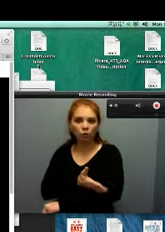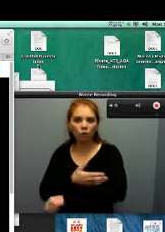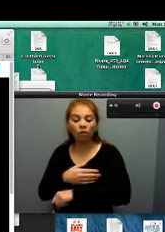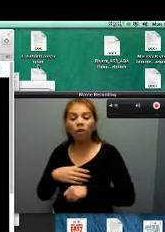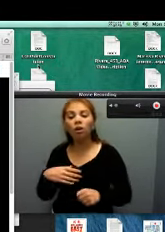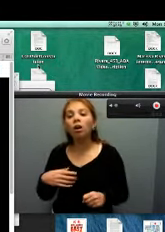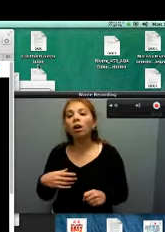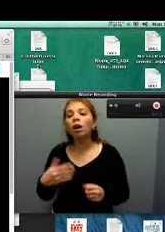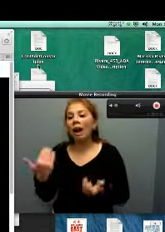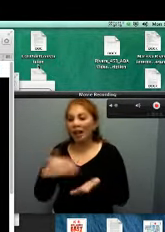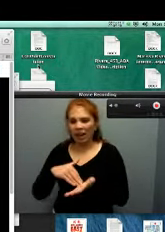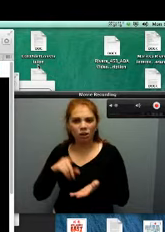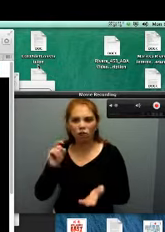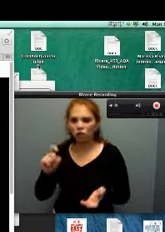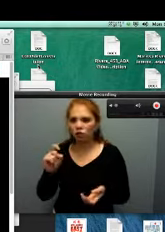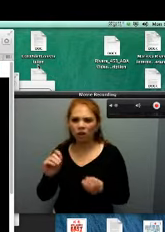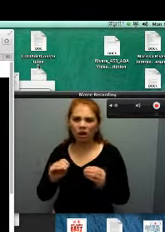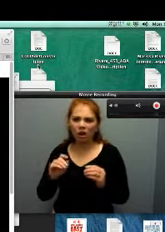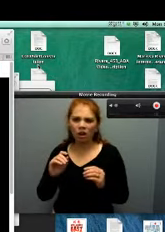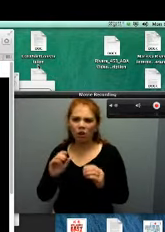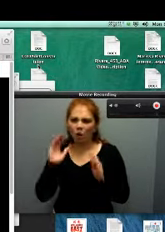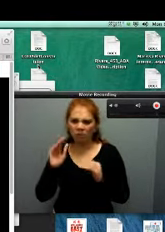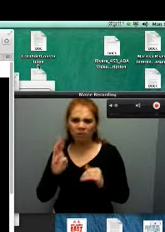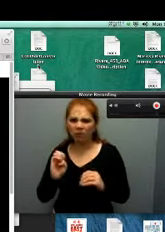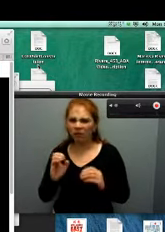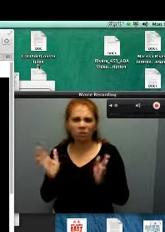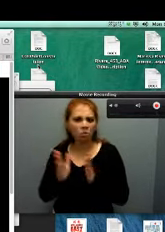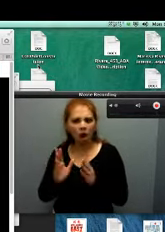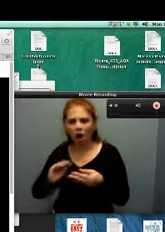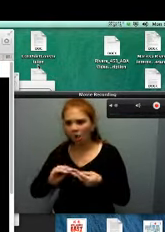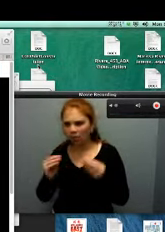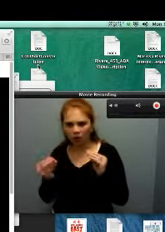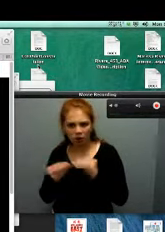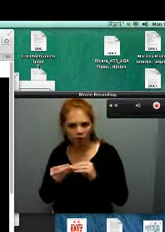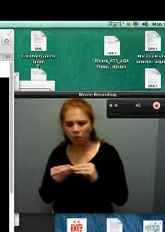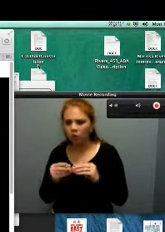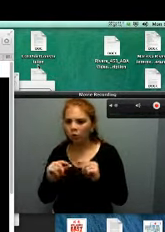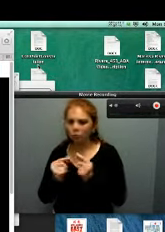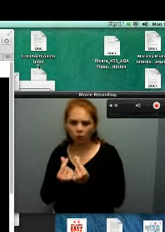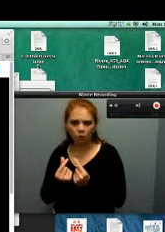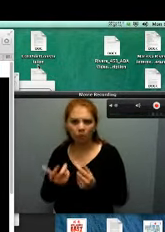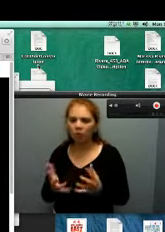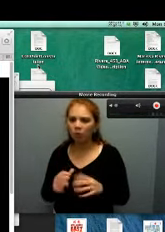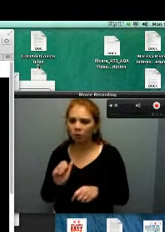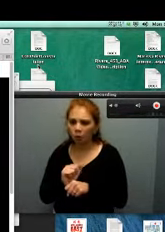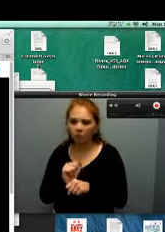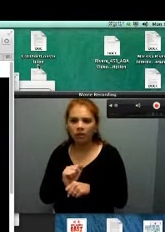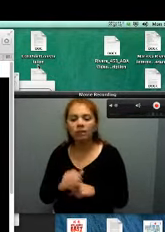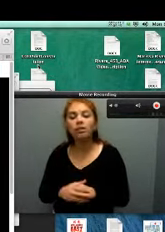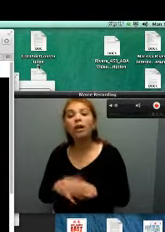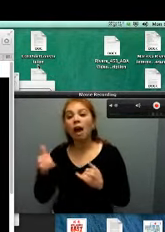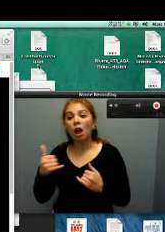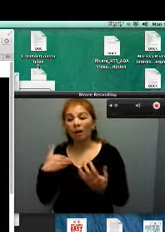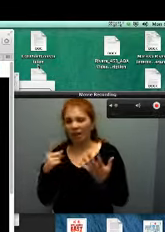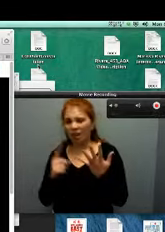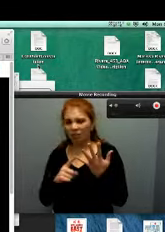Again, this should hopefully be a very small minority of your employees. Then we have